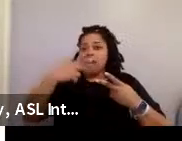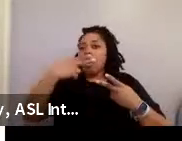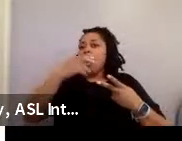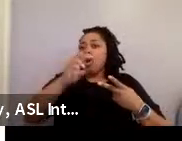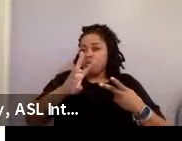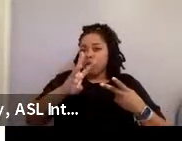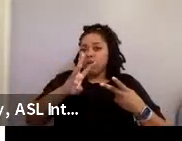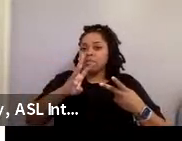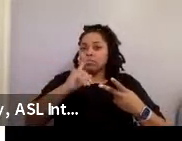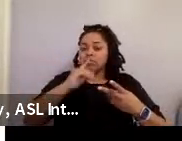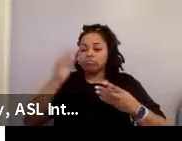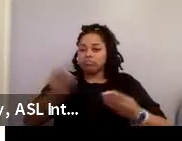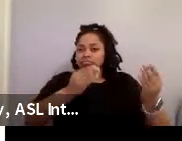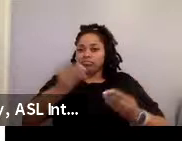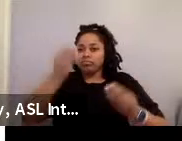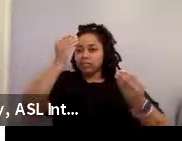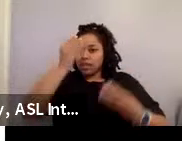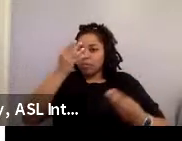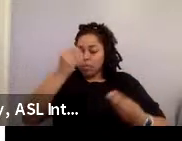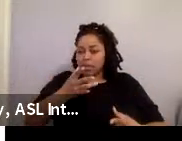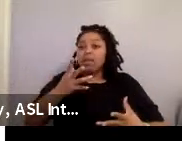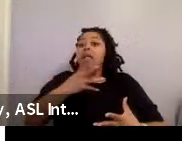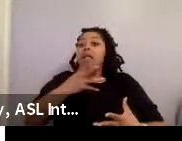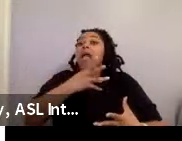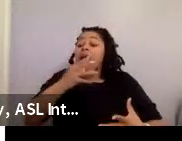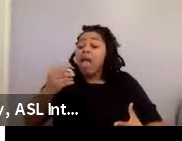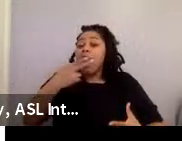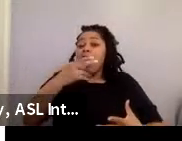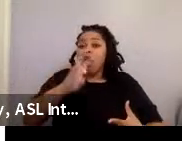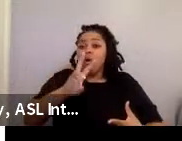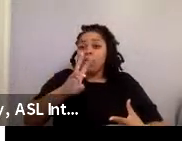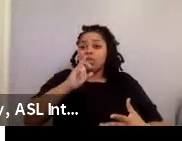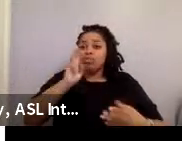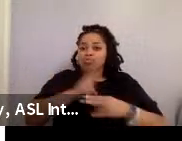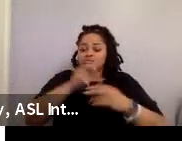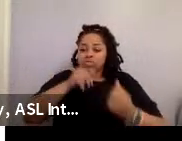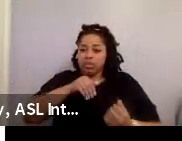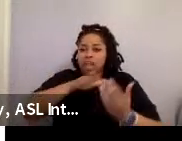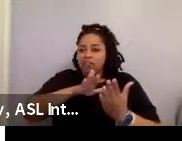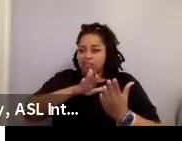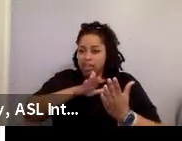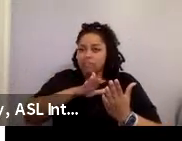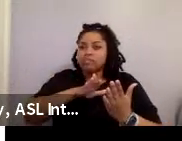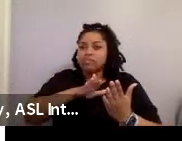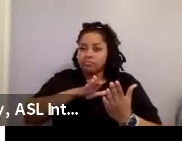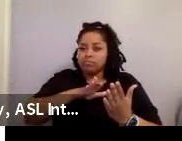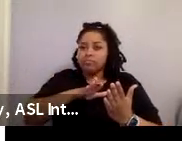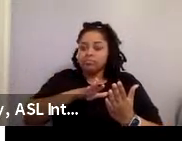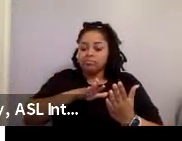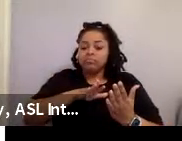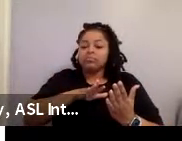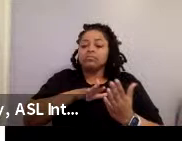that transmits information, and it's hardware that has a user interface.